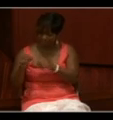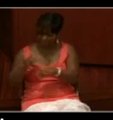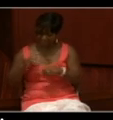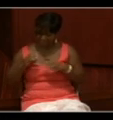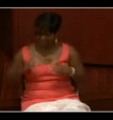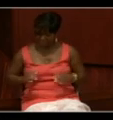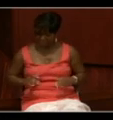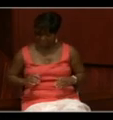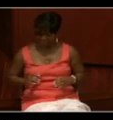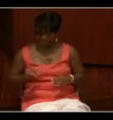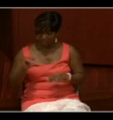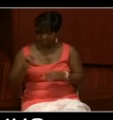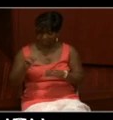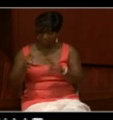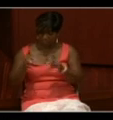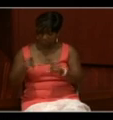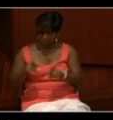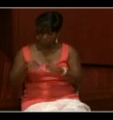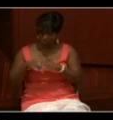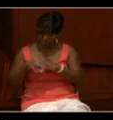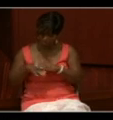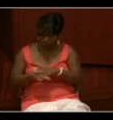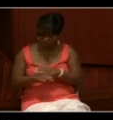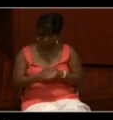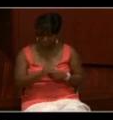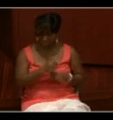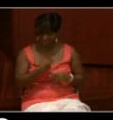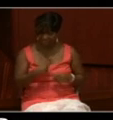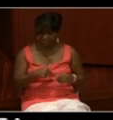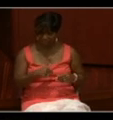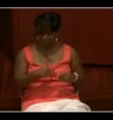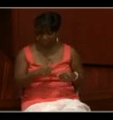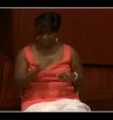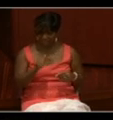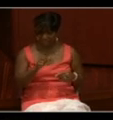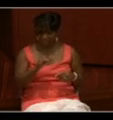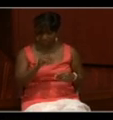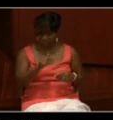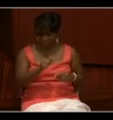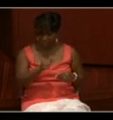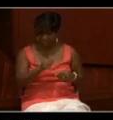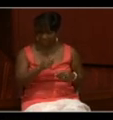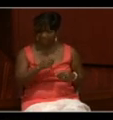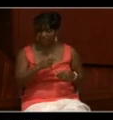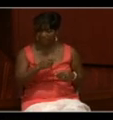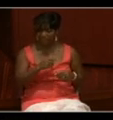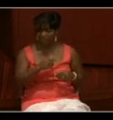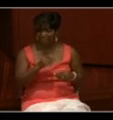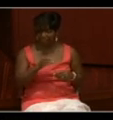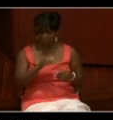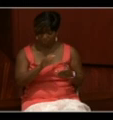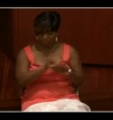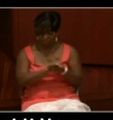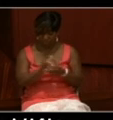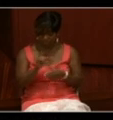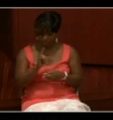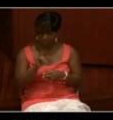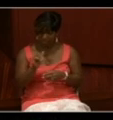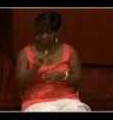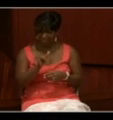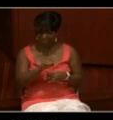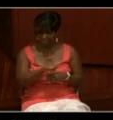who was born in Asia and had Asian citizenship, anyone who married someone like that lost